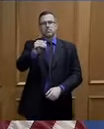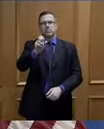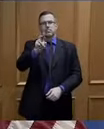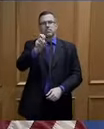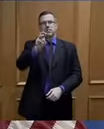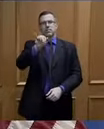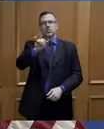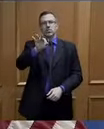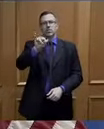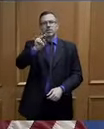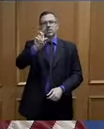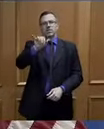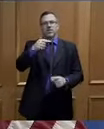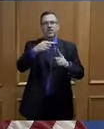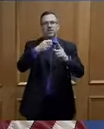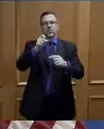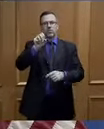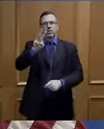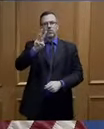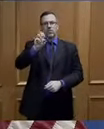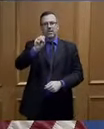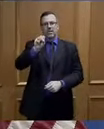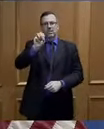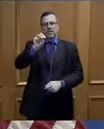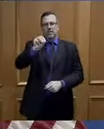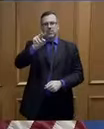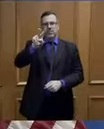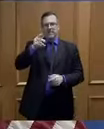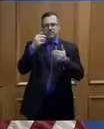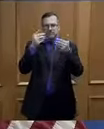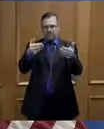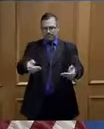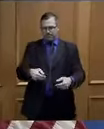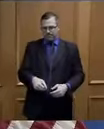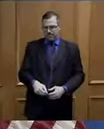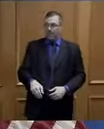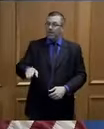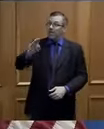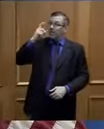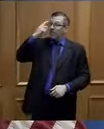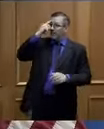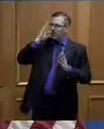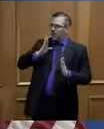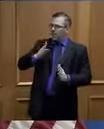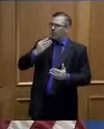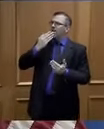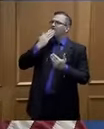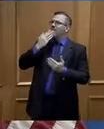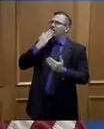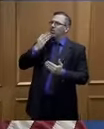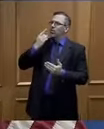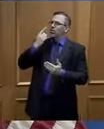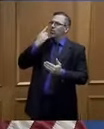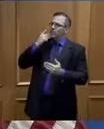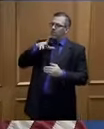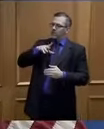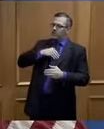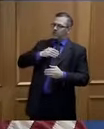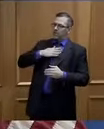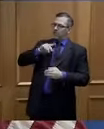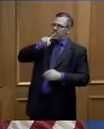WSMV. Jeremy, your line is unmuted. All right, Governor, thank you for taking the questions today. The